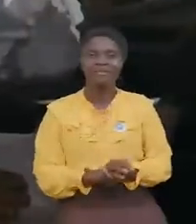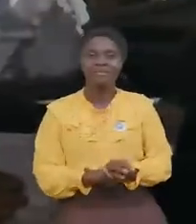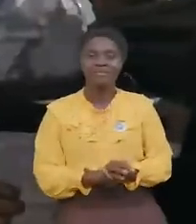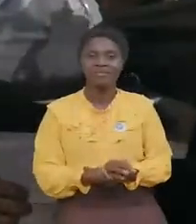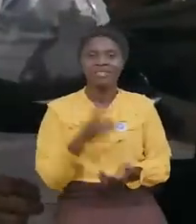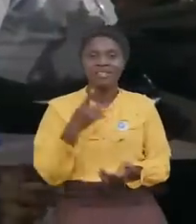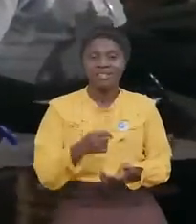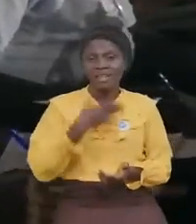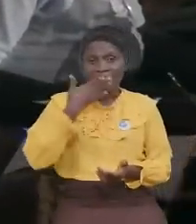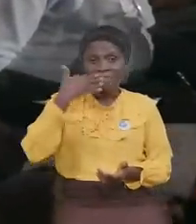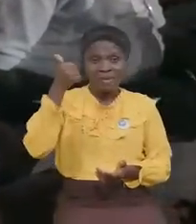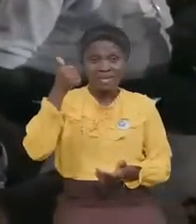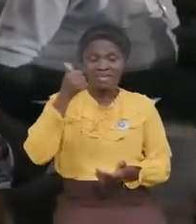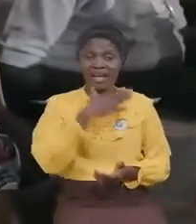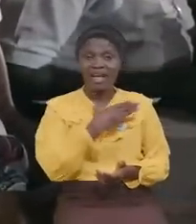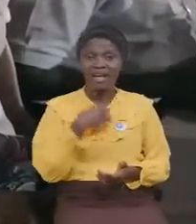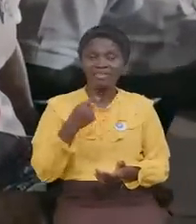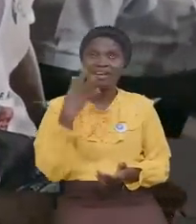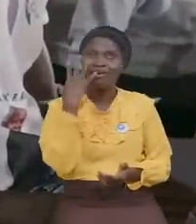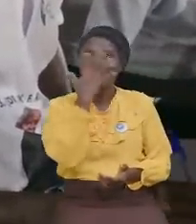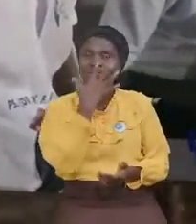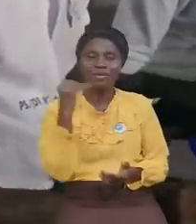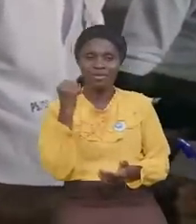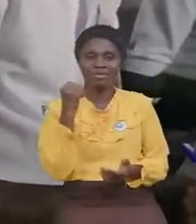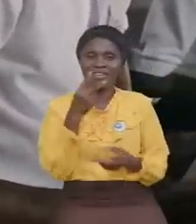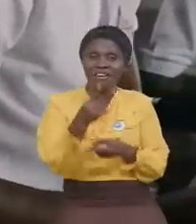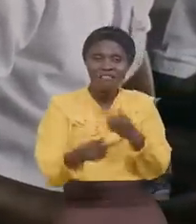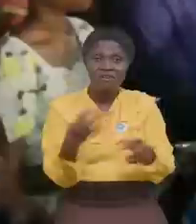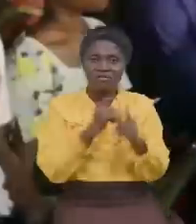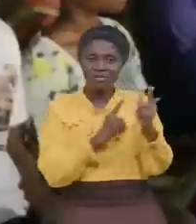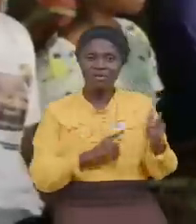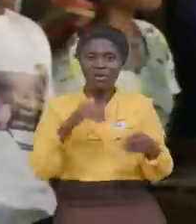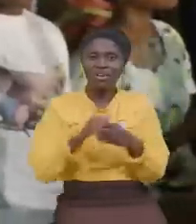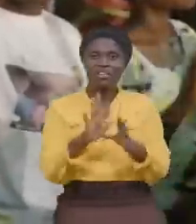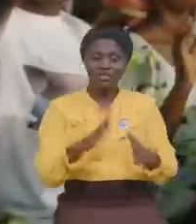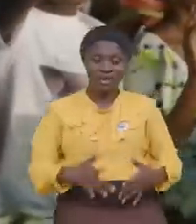The best and the glorious visitation of the Lord in your life today.